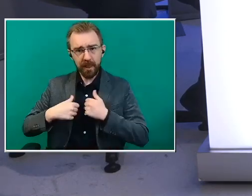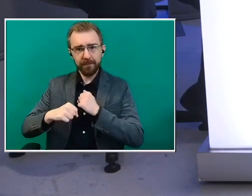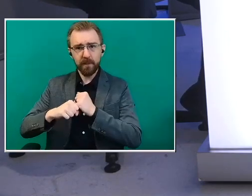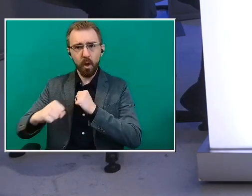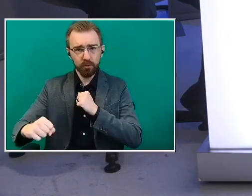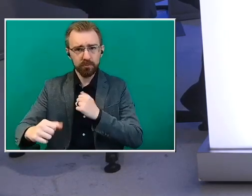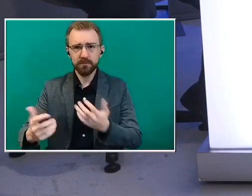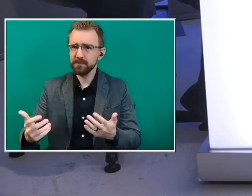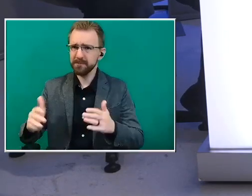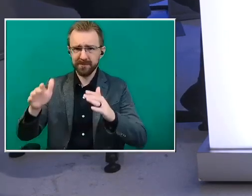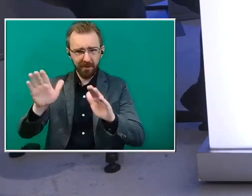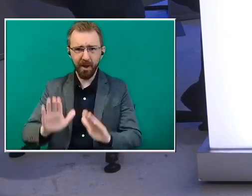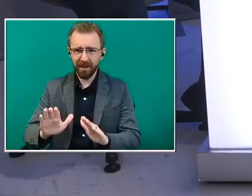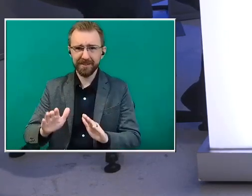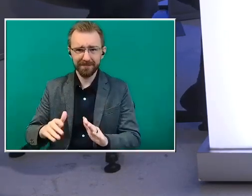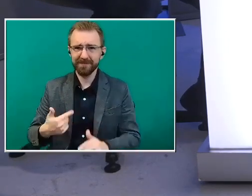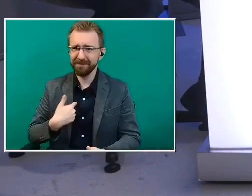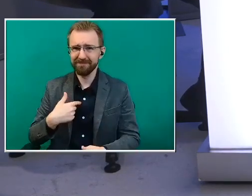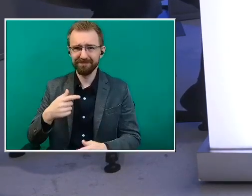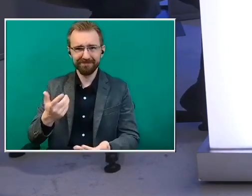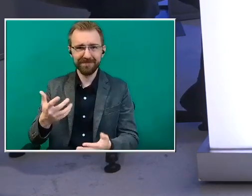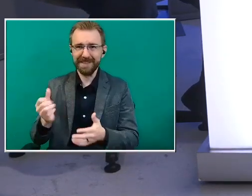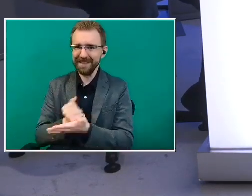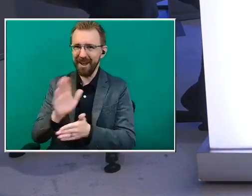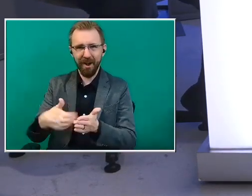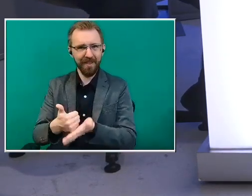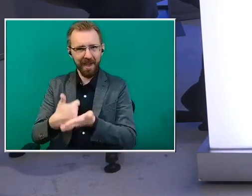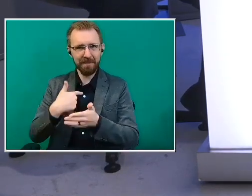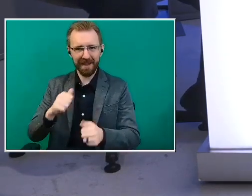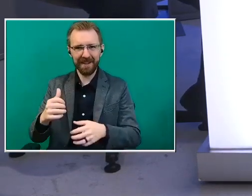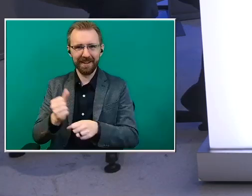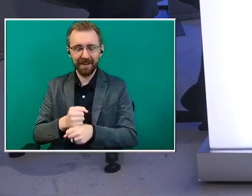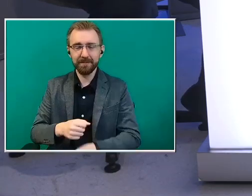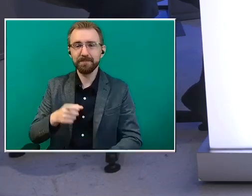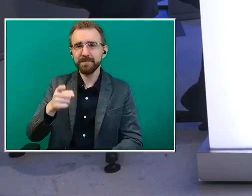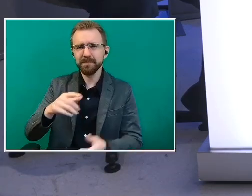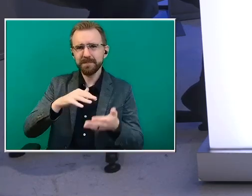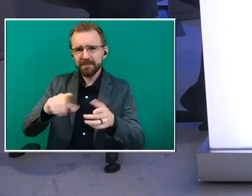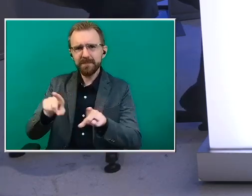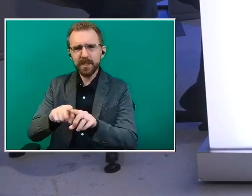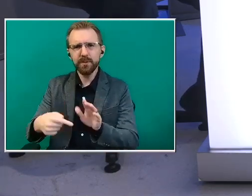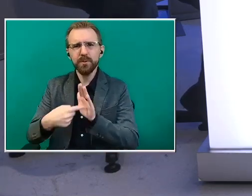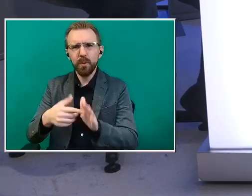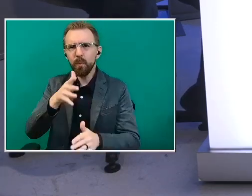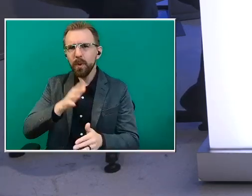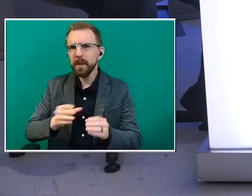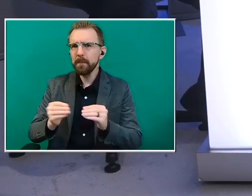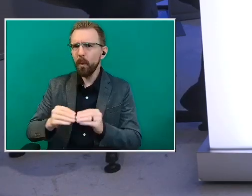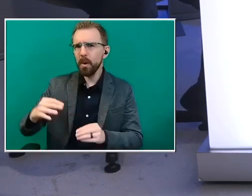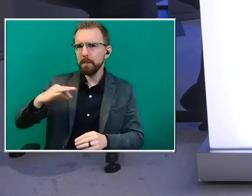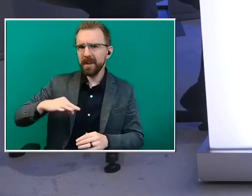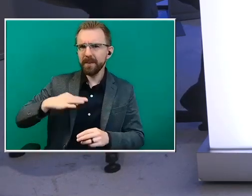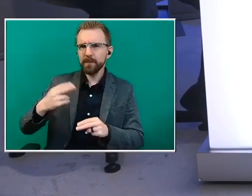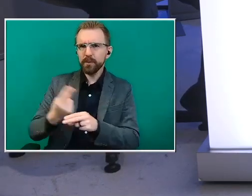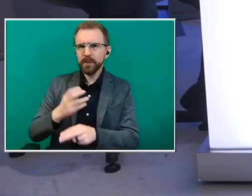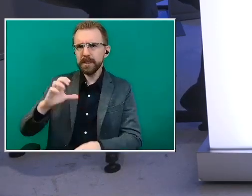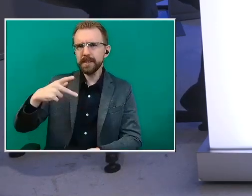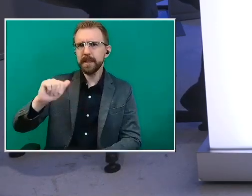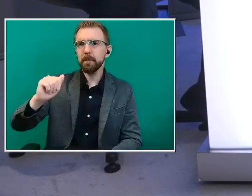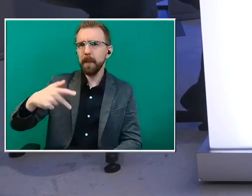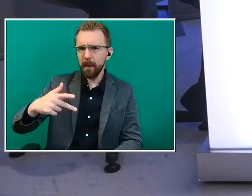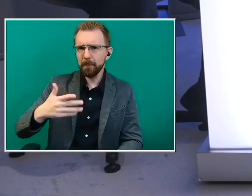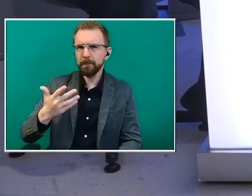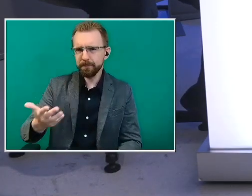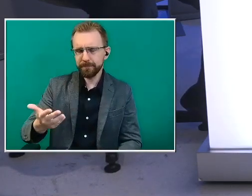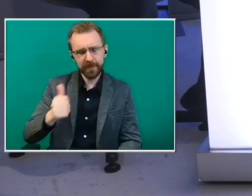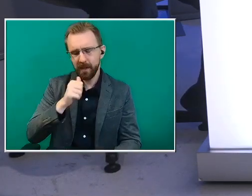I'll take all the help I can get. Now, your study also showed that women get more benefit from wearing CPAP. Now, not trying to be